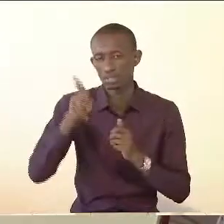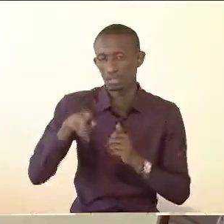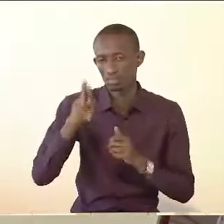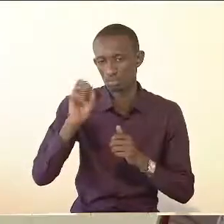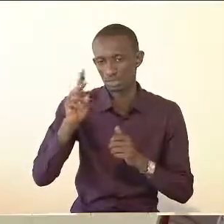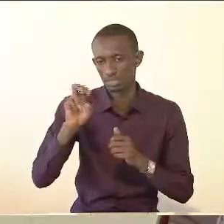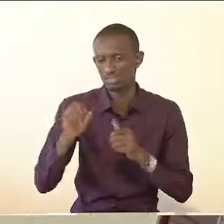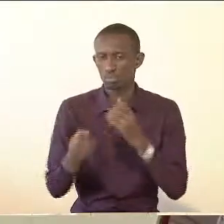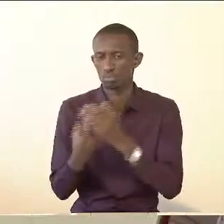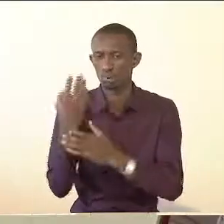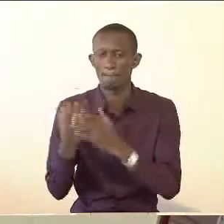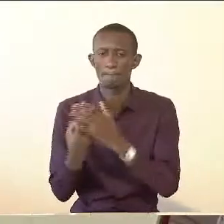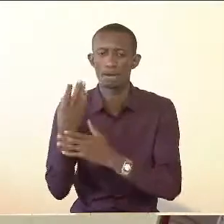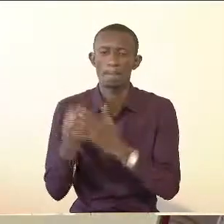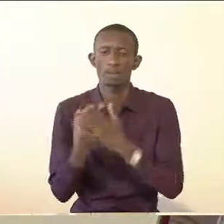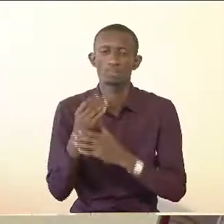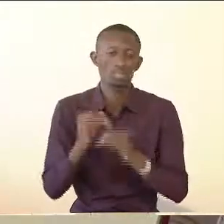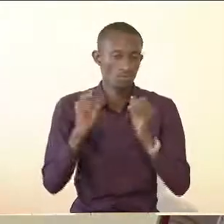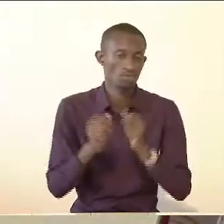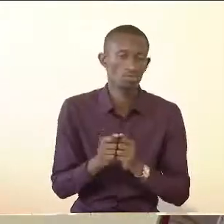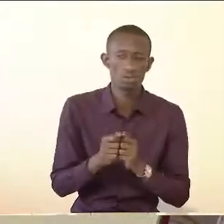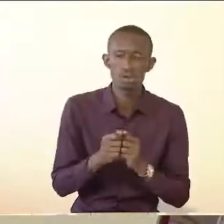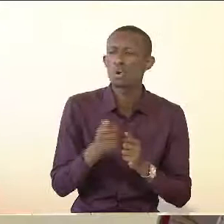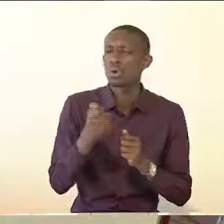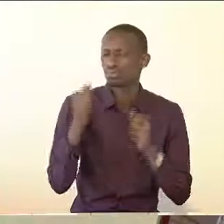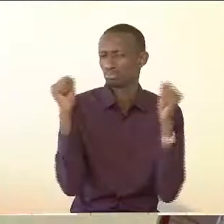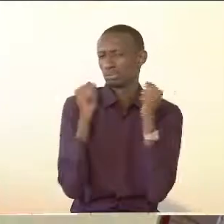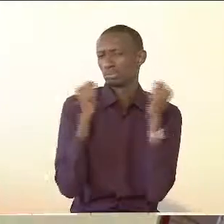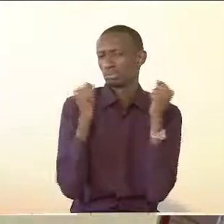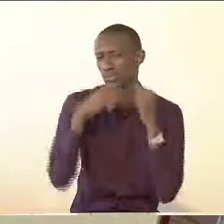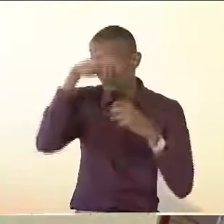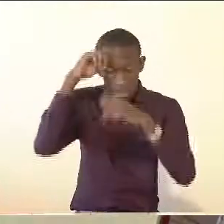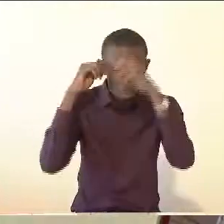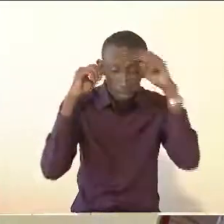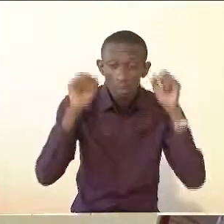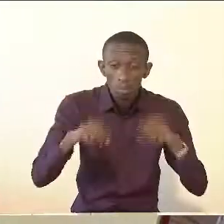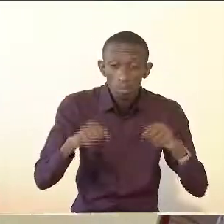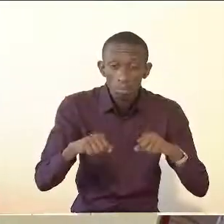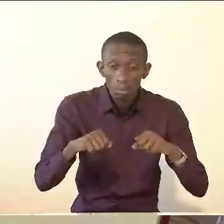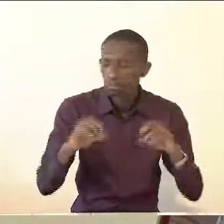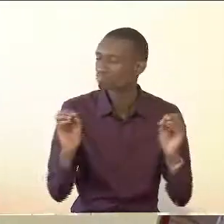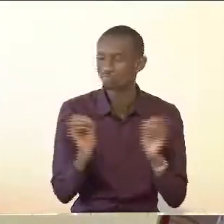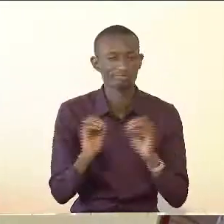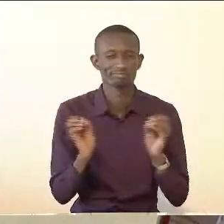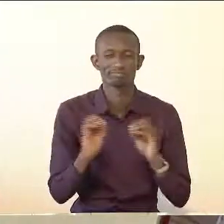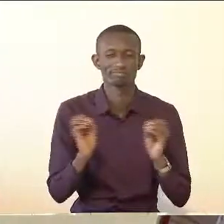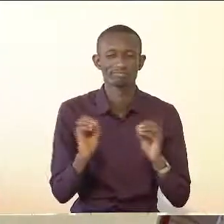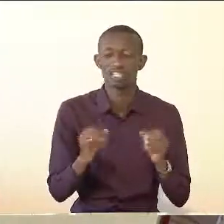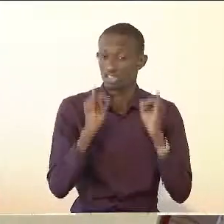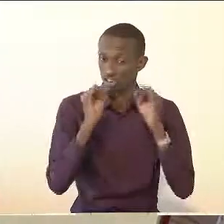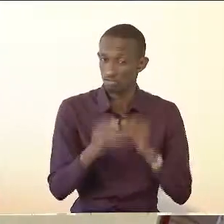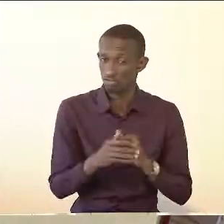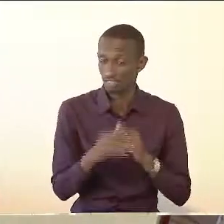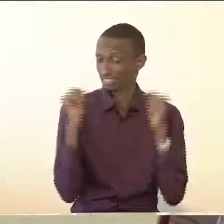is very low, you don't sweat. Remember, when it is too cold, what happens? You don't sweat, and if you don't sweat, it